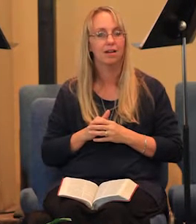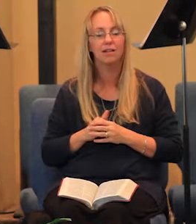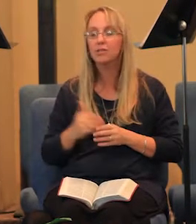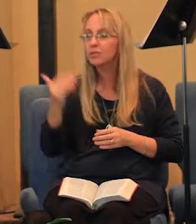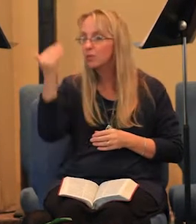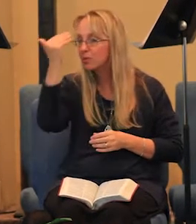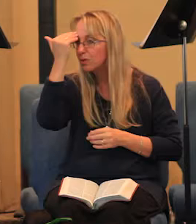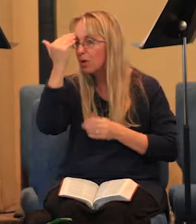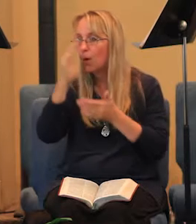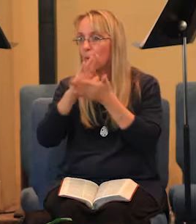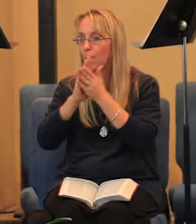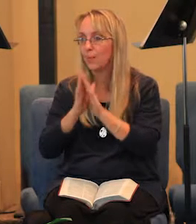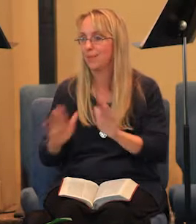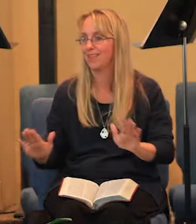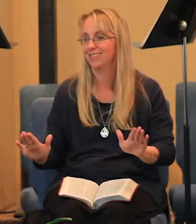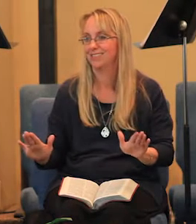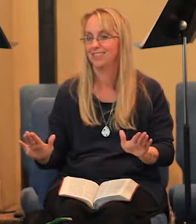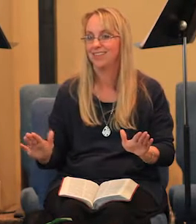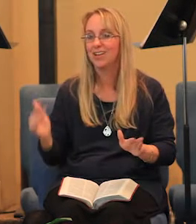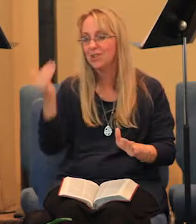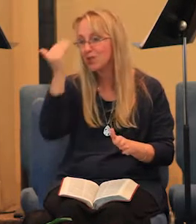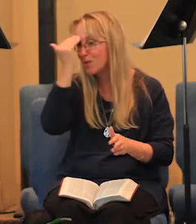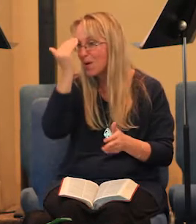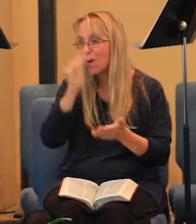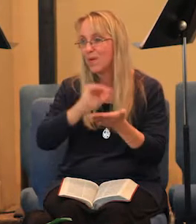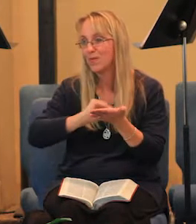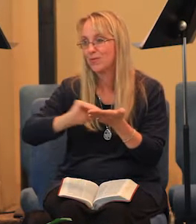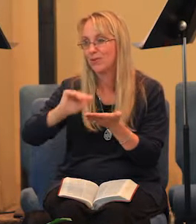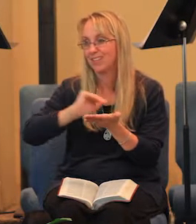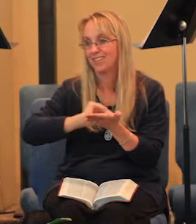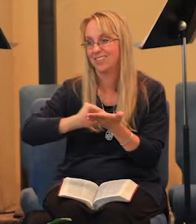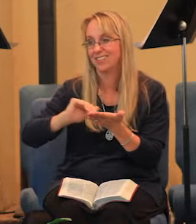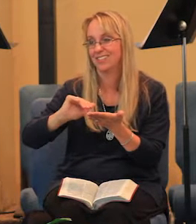to know peace, to know forgiveness.